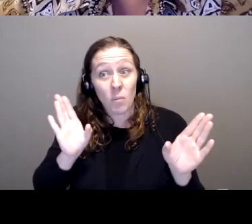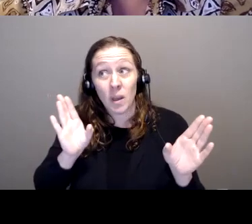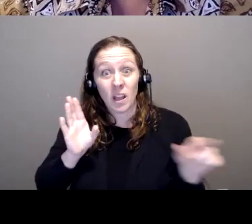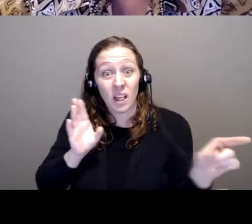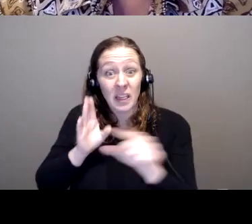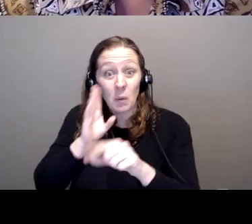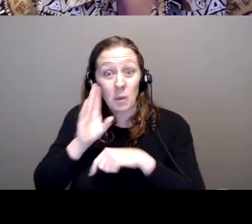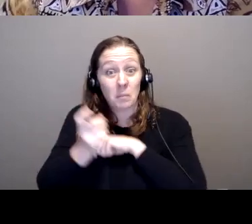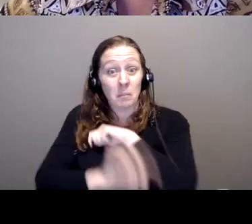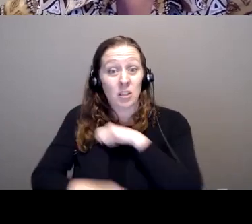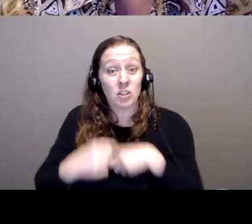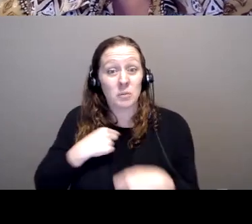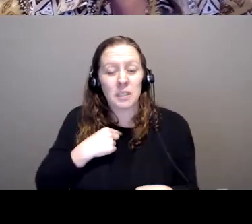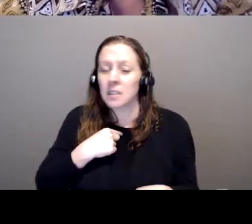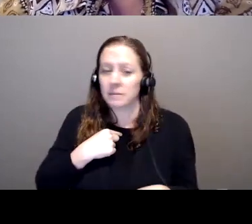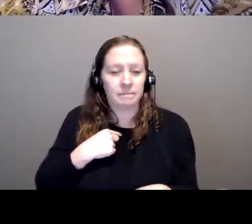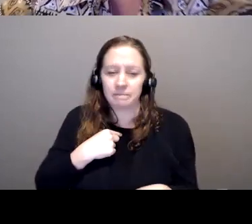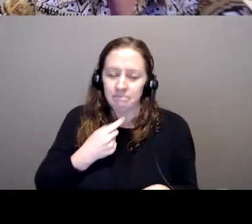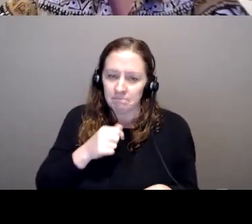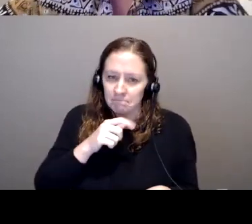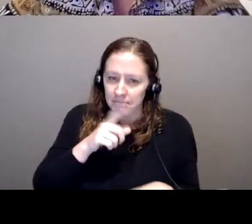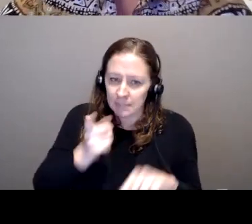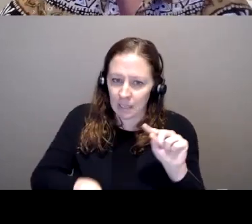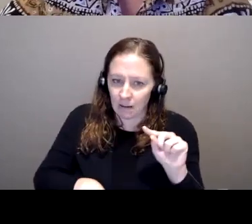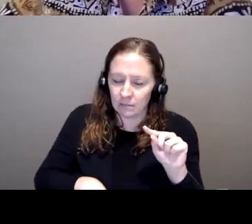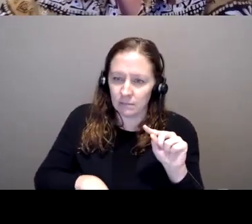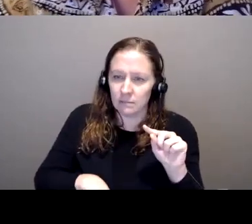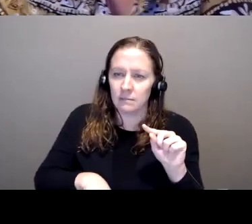are transparent in the process.